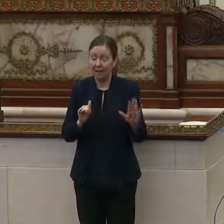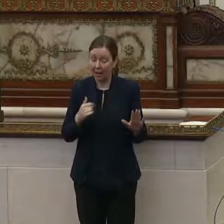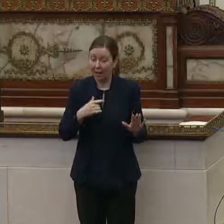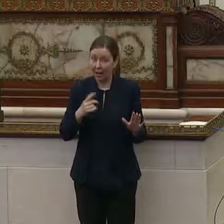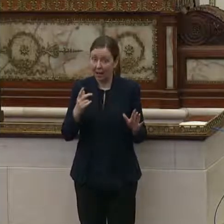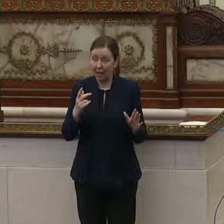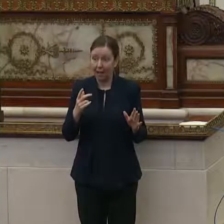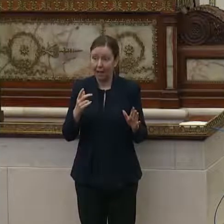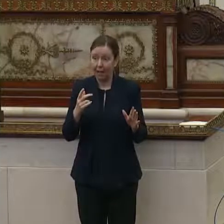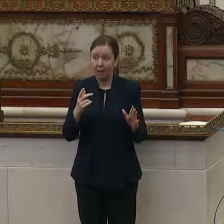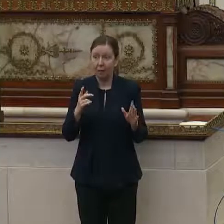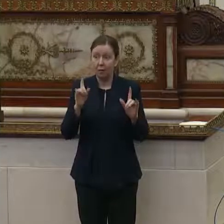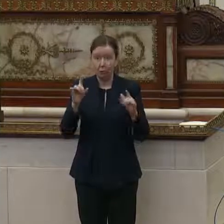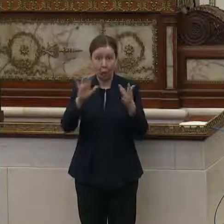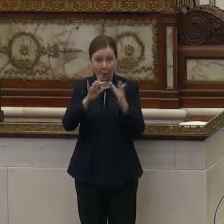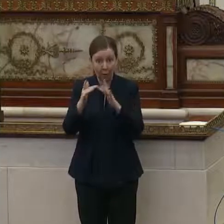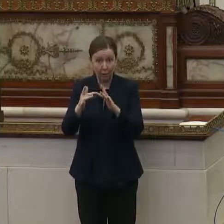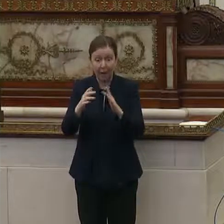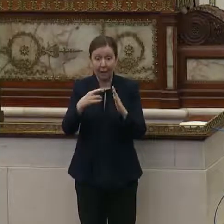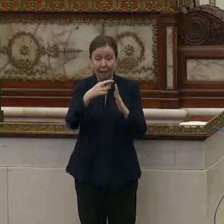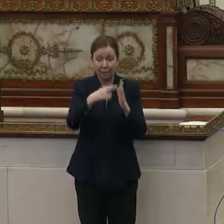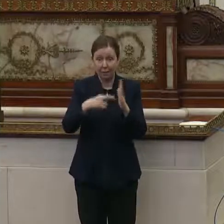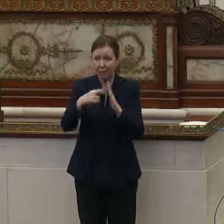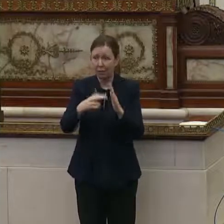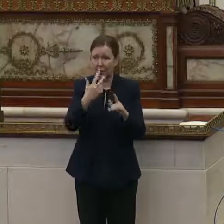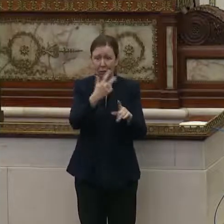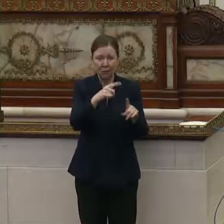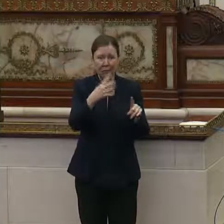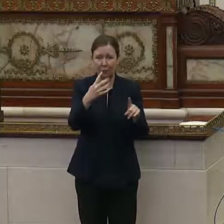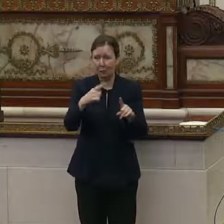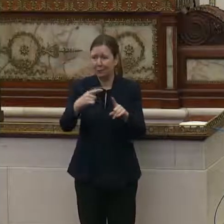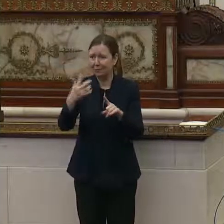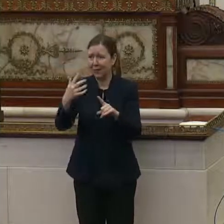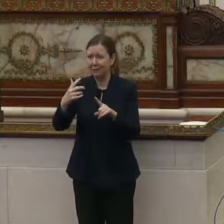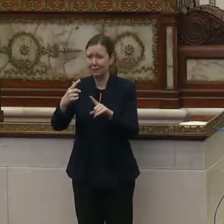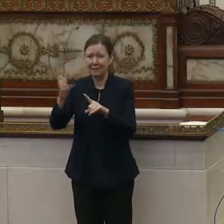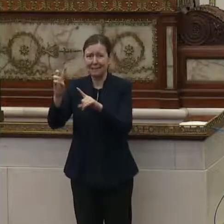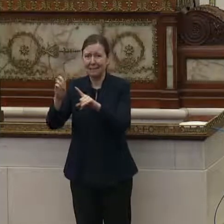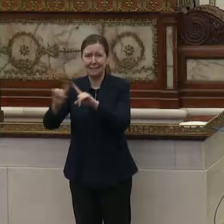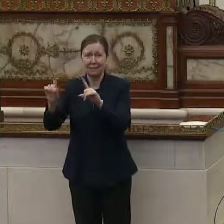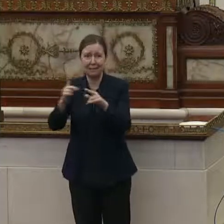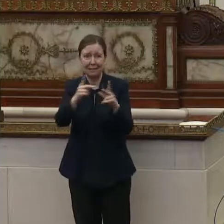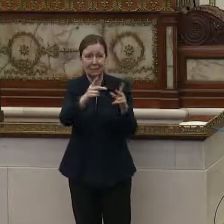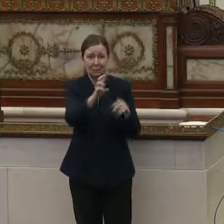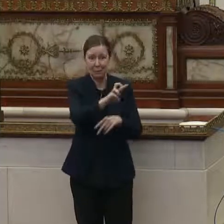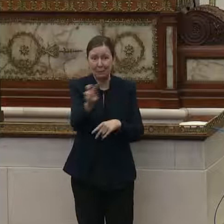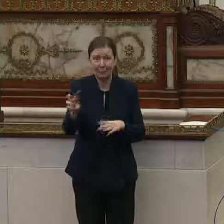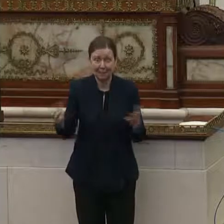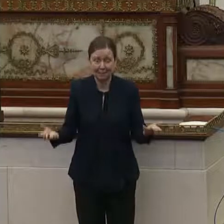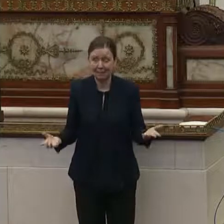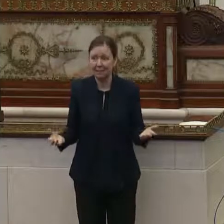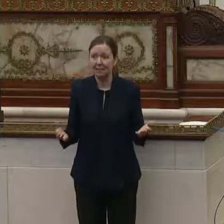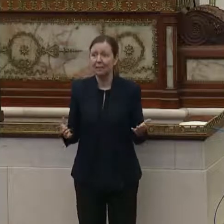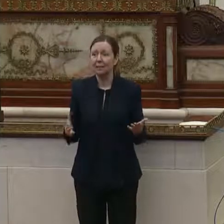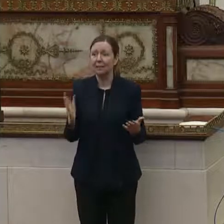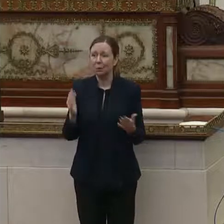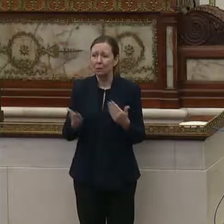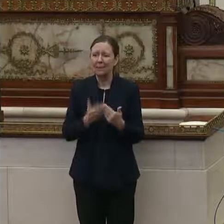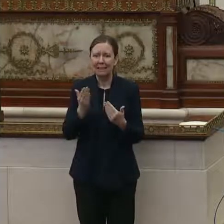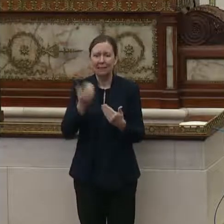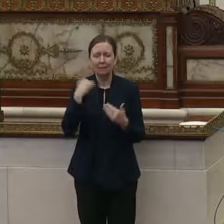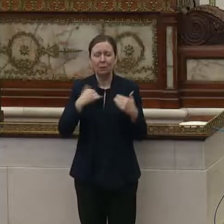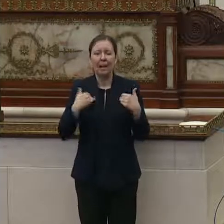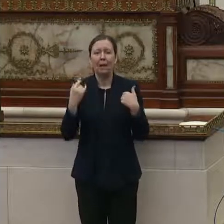people, they're going online, they're registering in 3, 4, 5, 6 different sites. And it'd be easier if we just had one